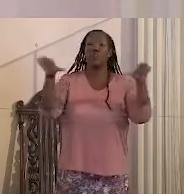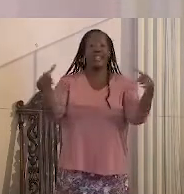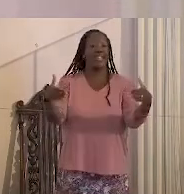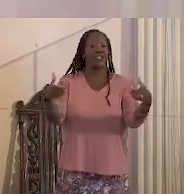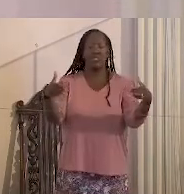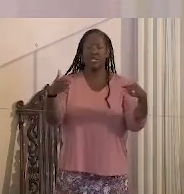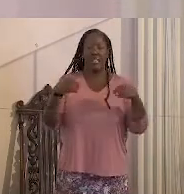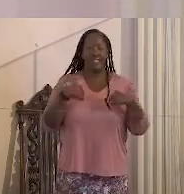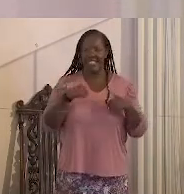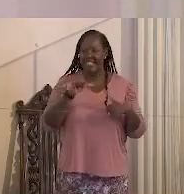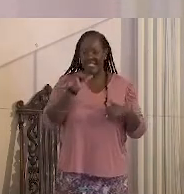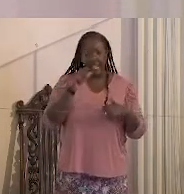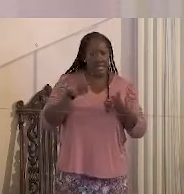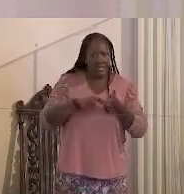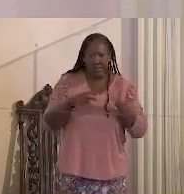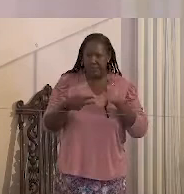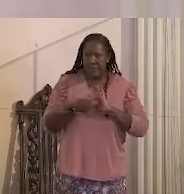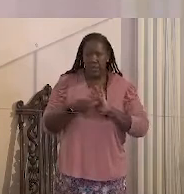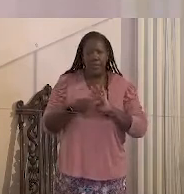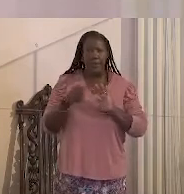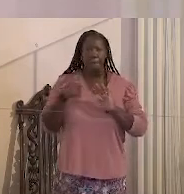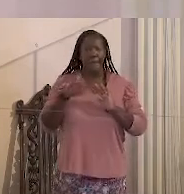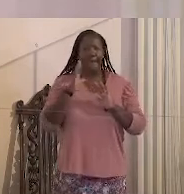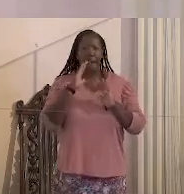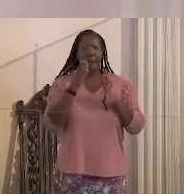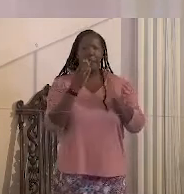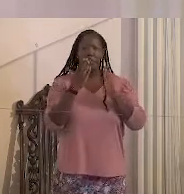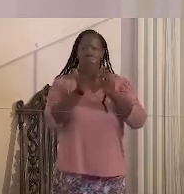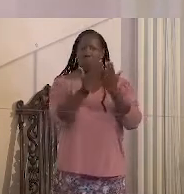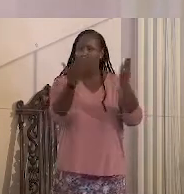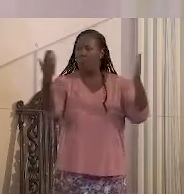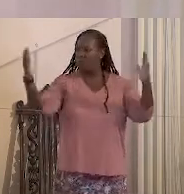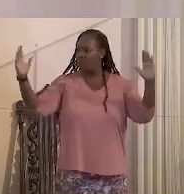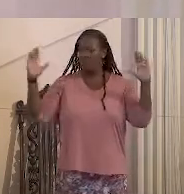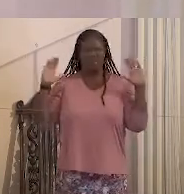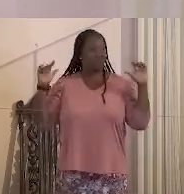longer defined by the walls of its sanctuary.